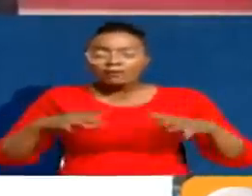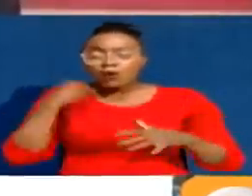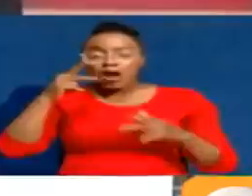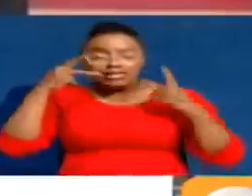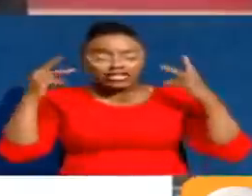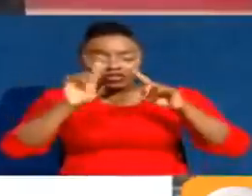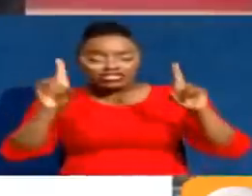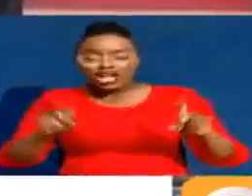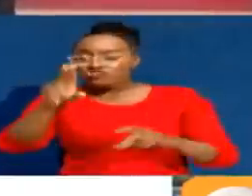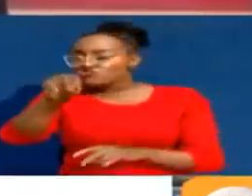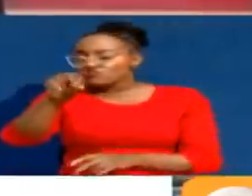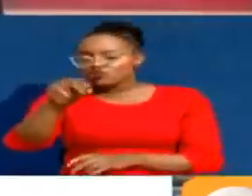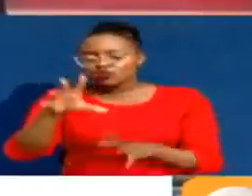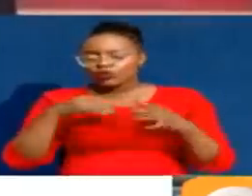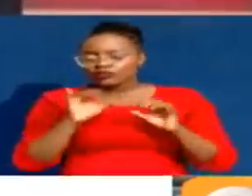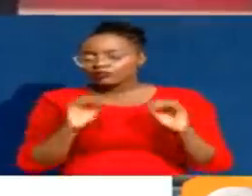terrorists.